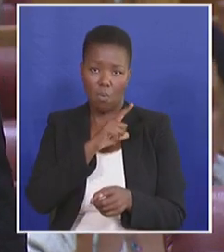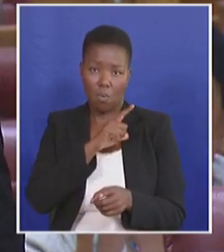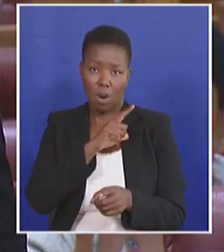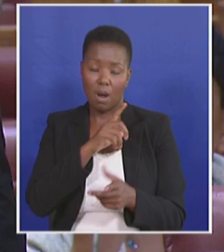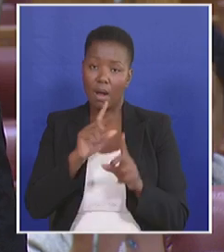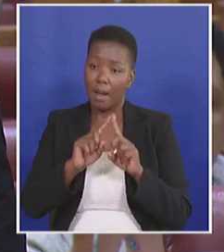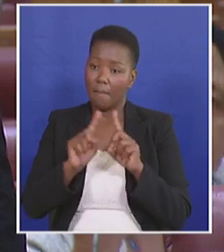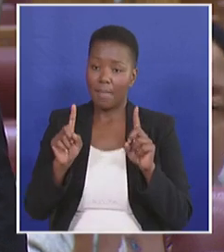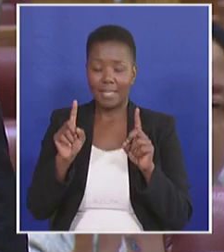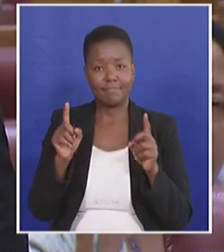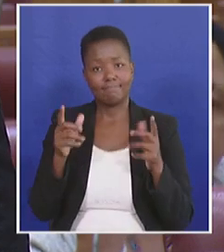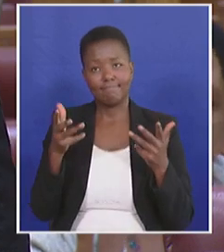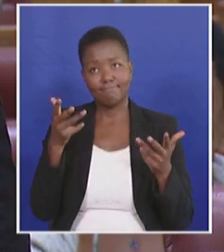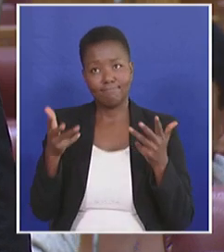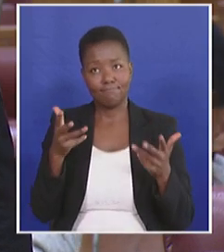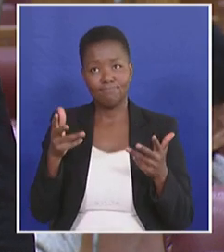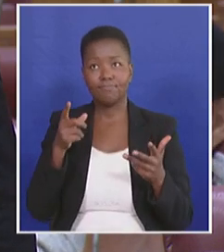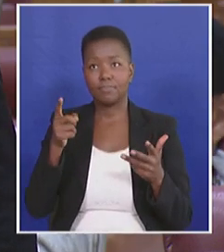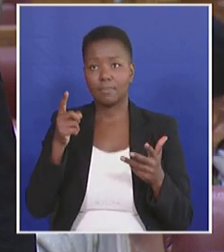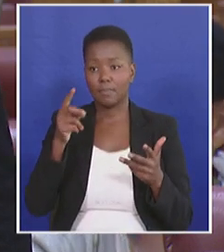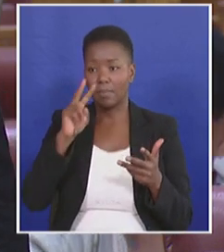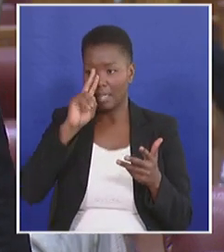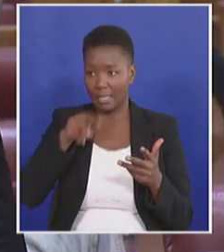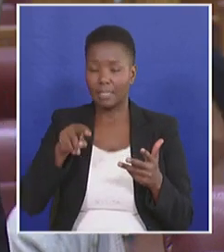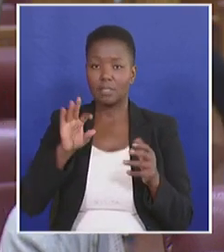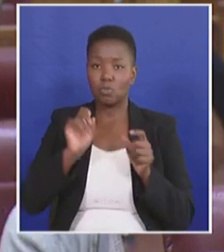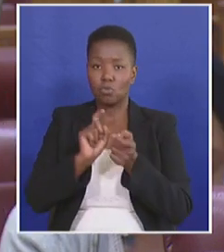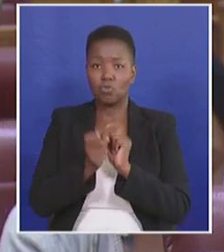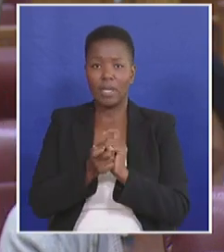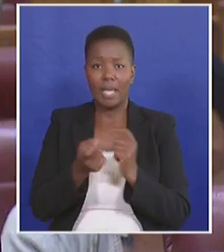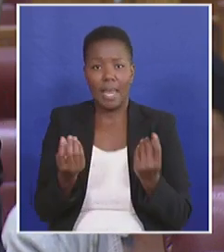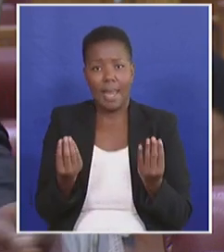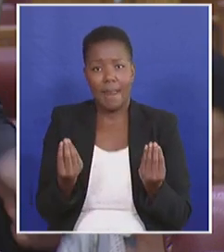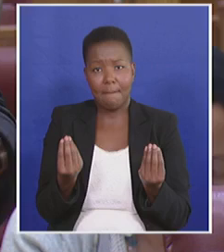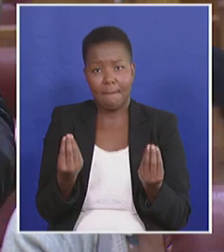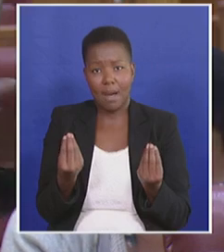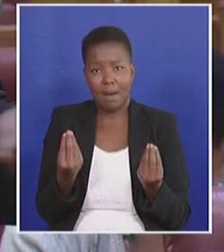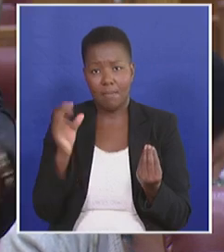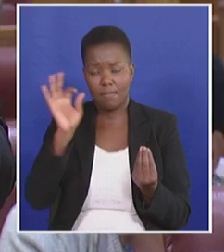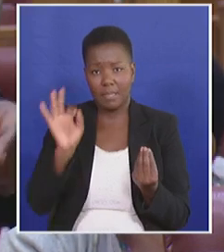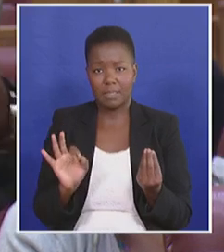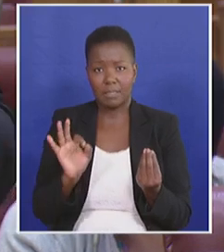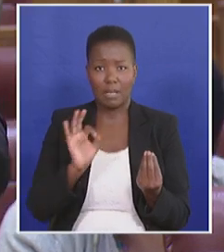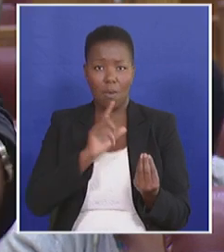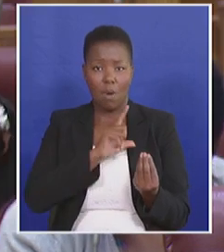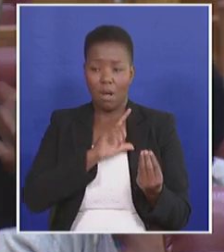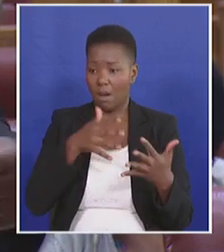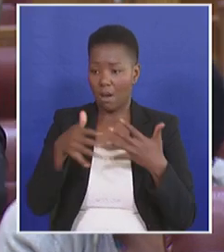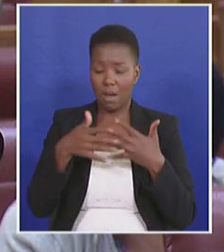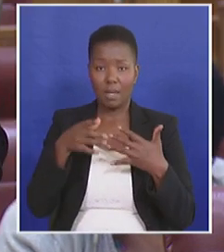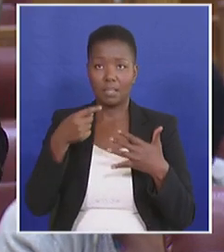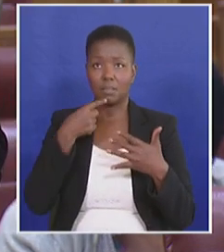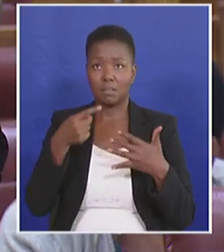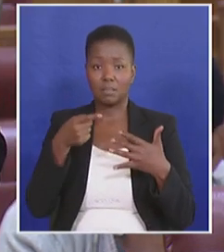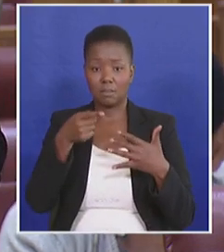as a basis has got to be firmly clarified, so that any other issue that is then linked